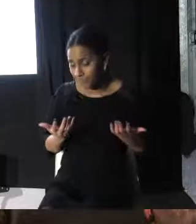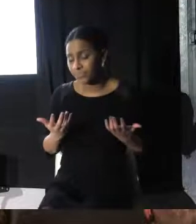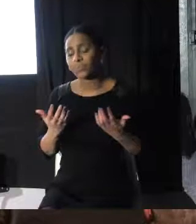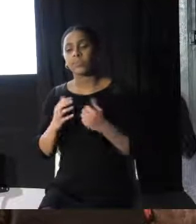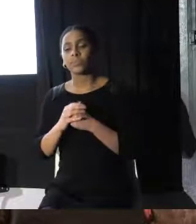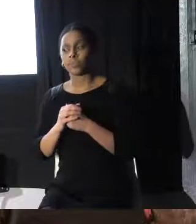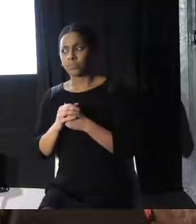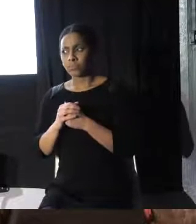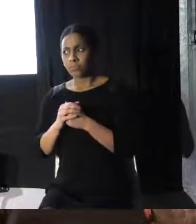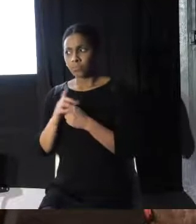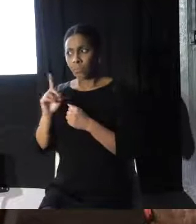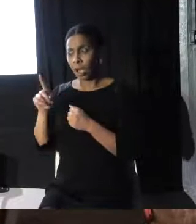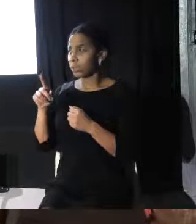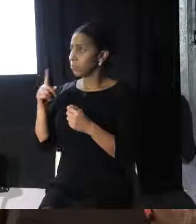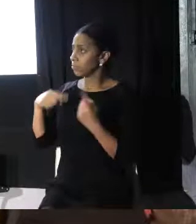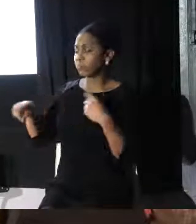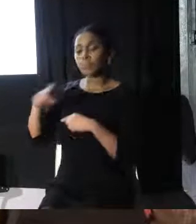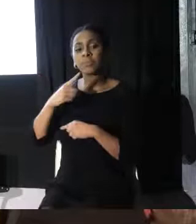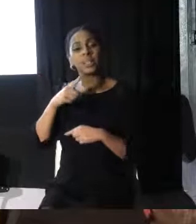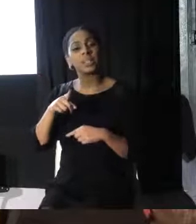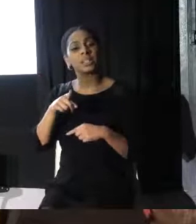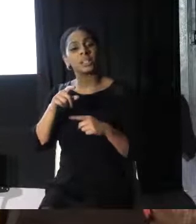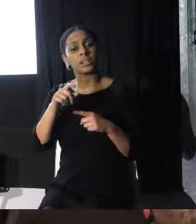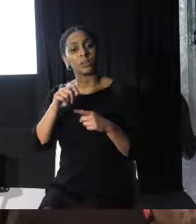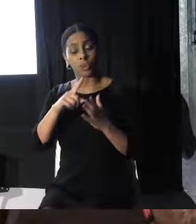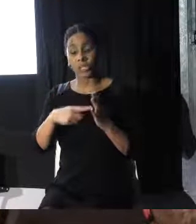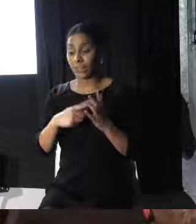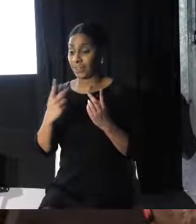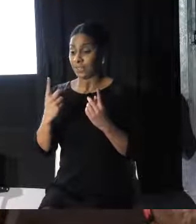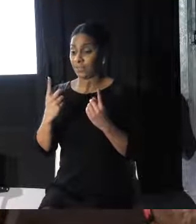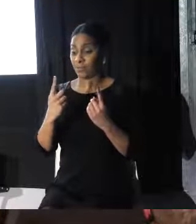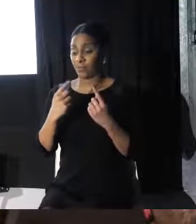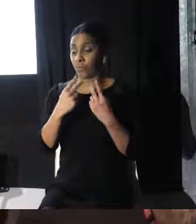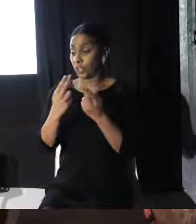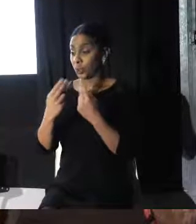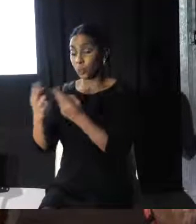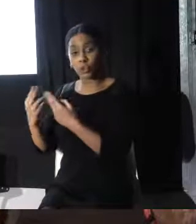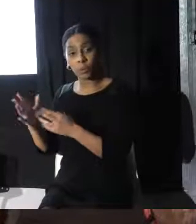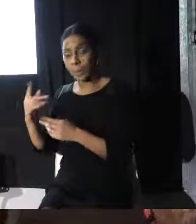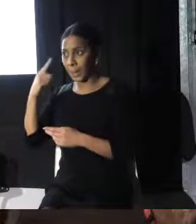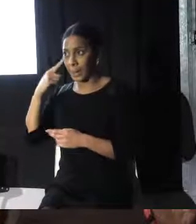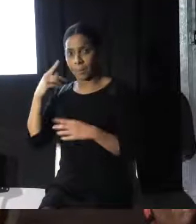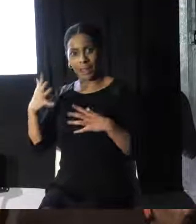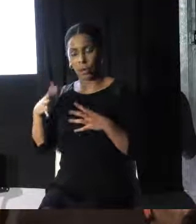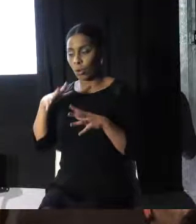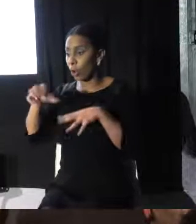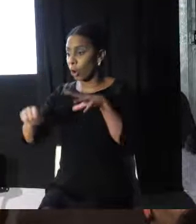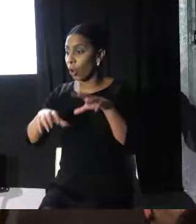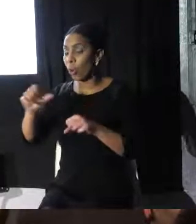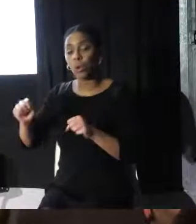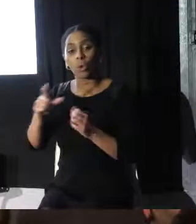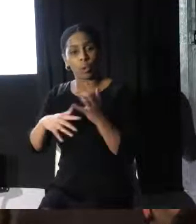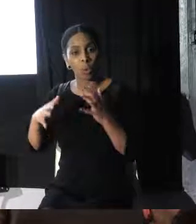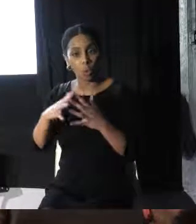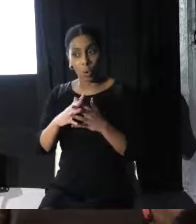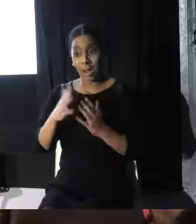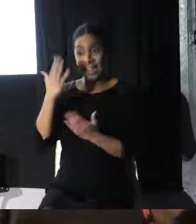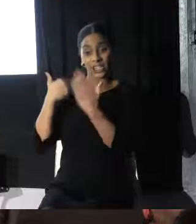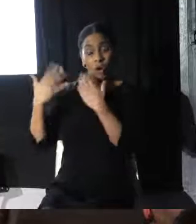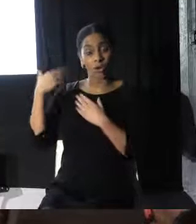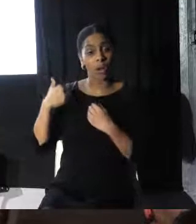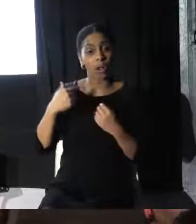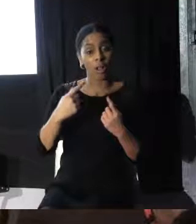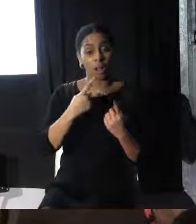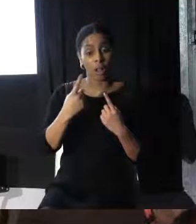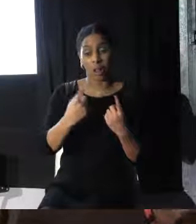that the project of restitution must interrogate the relationship in between colonial law and heritage extraction, and with it the